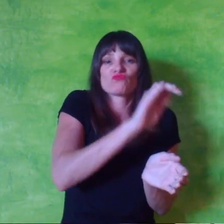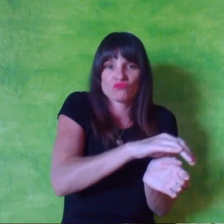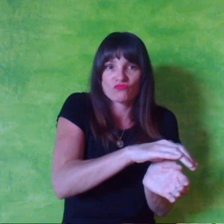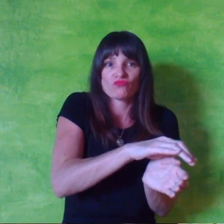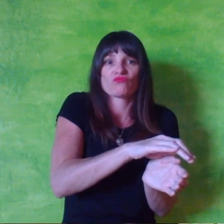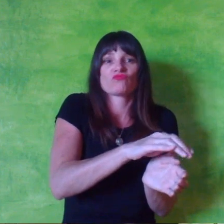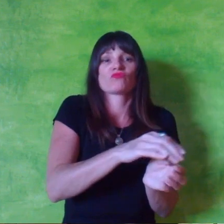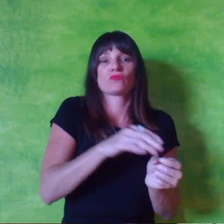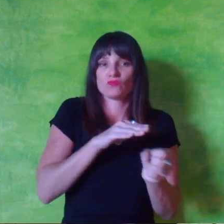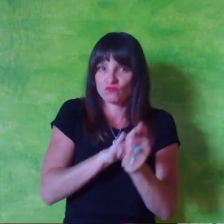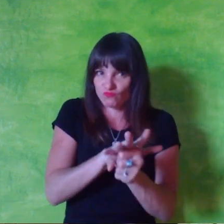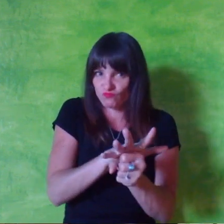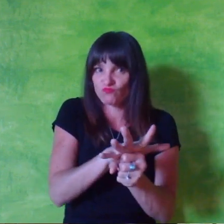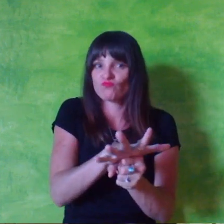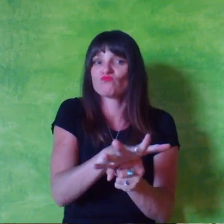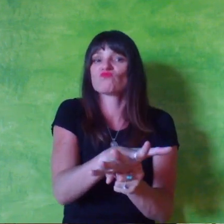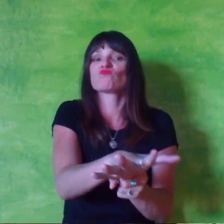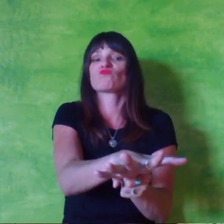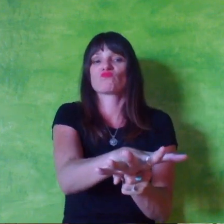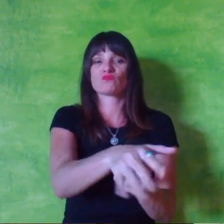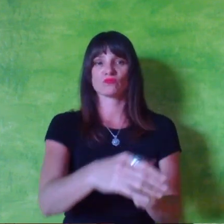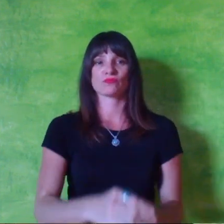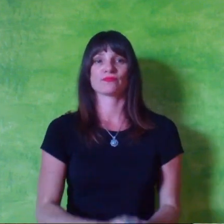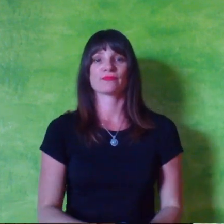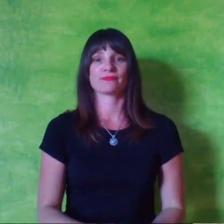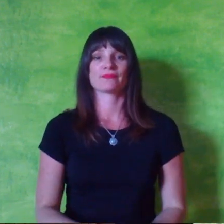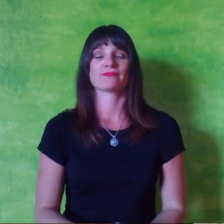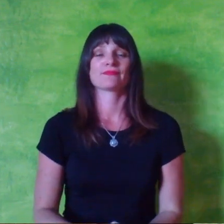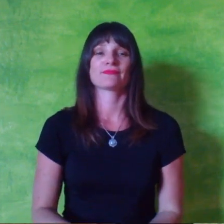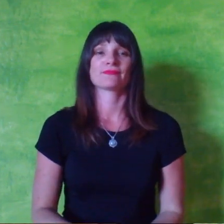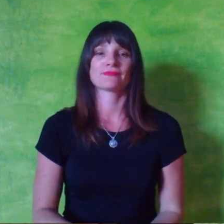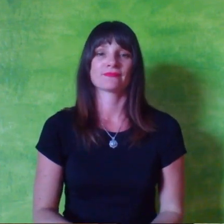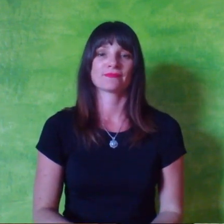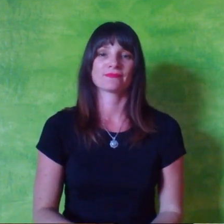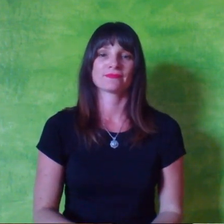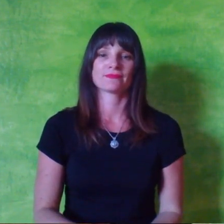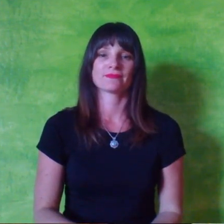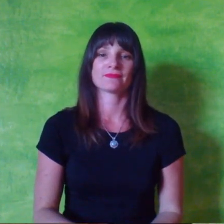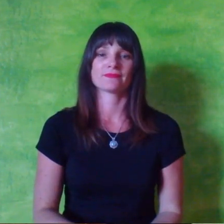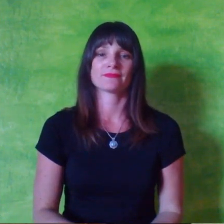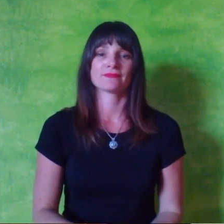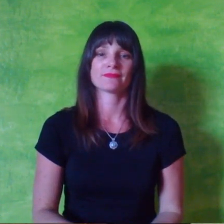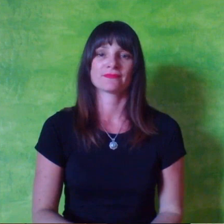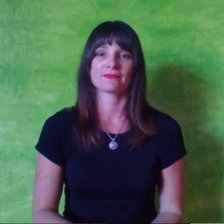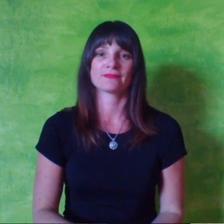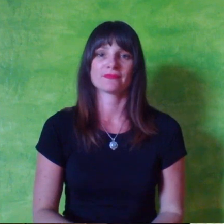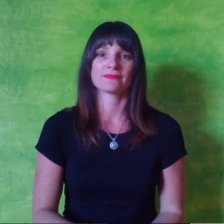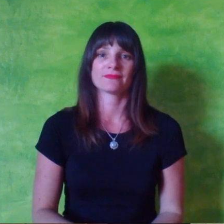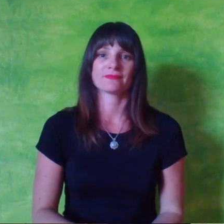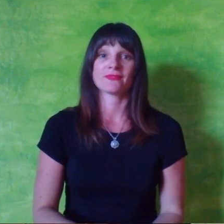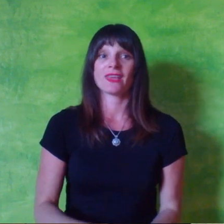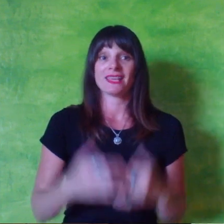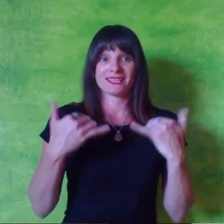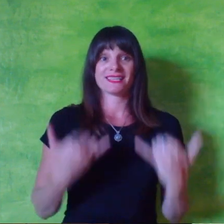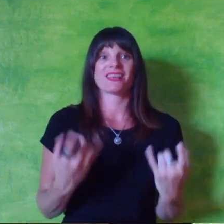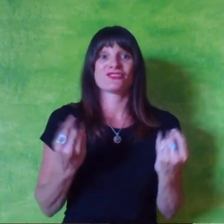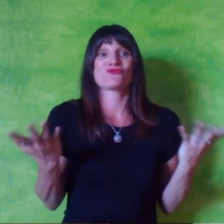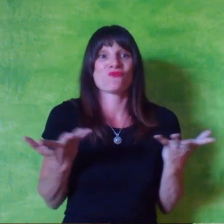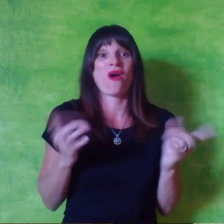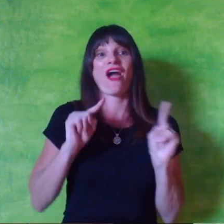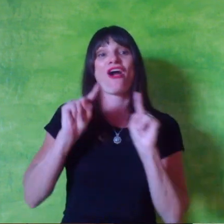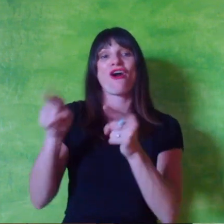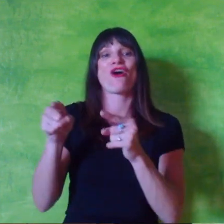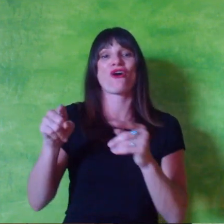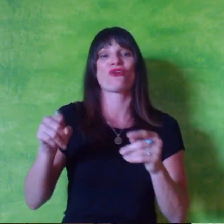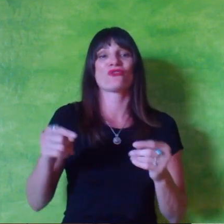Make sure I got enough on there. We're going to go out and start the barbecue and get it up to temperature, and then we'll be ready to